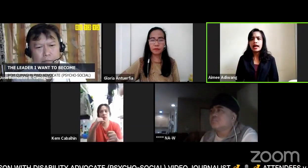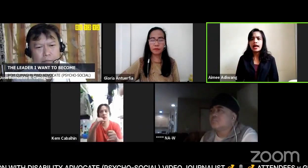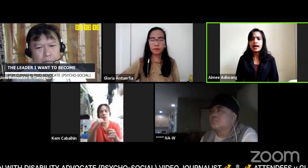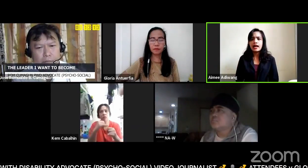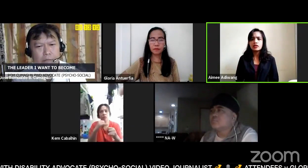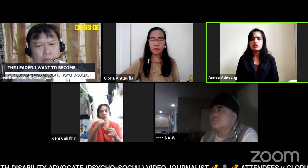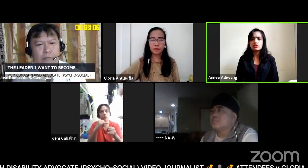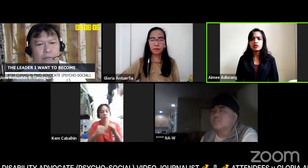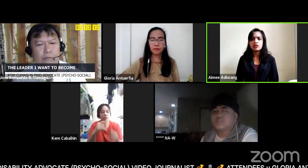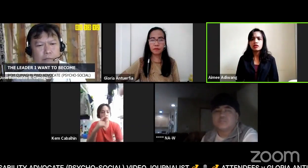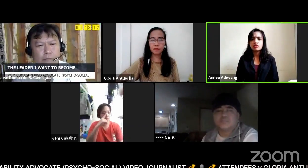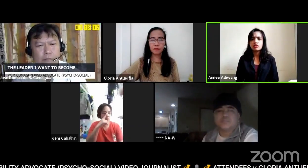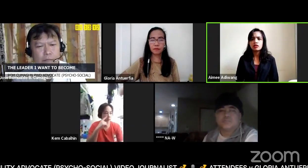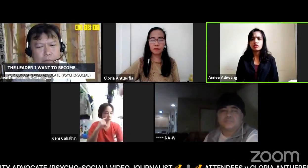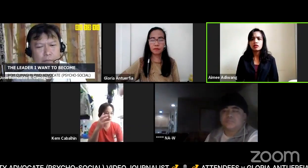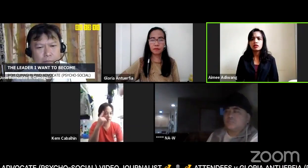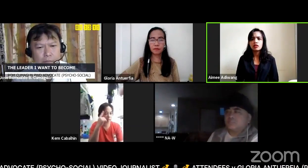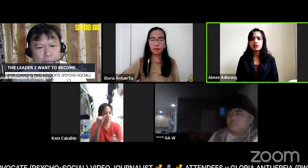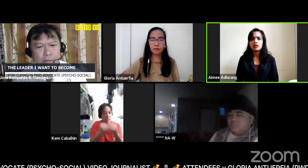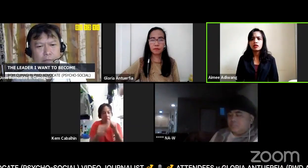I think